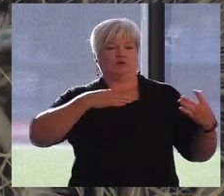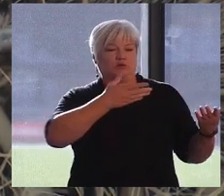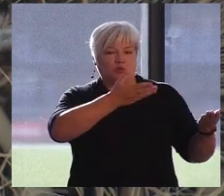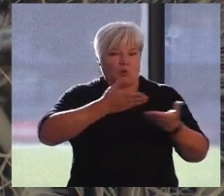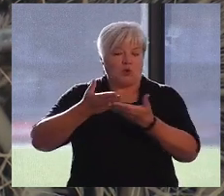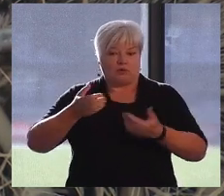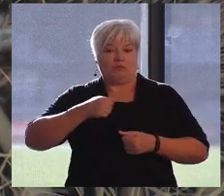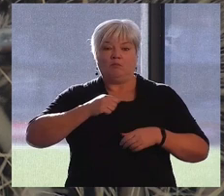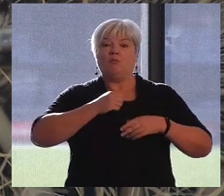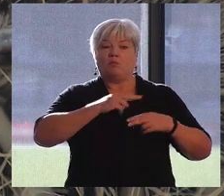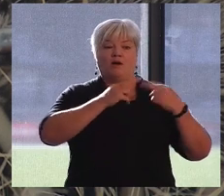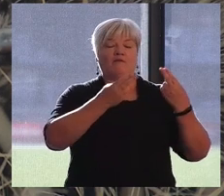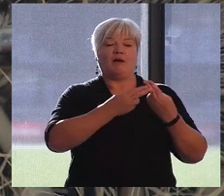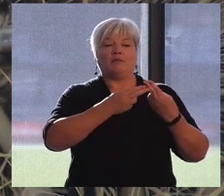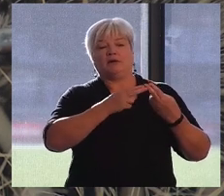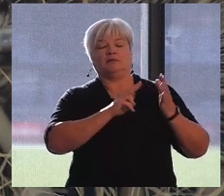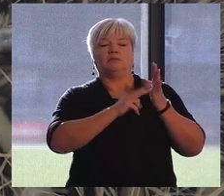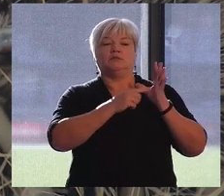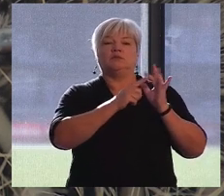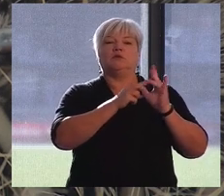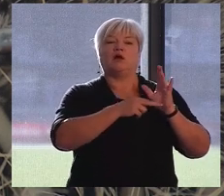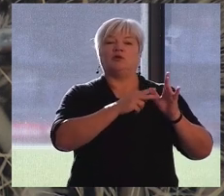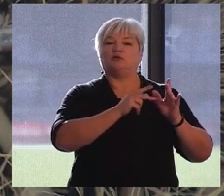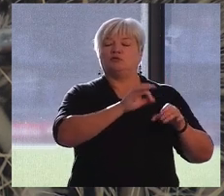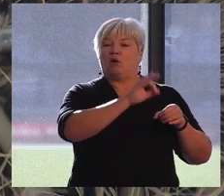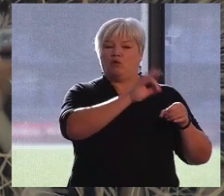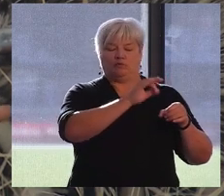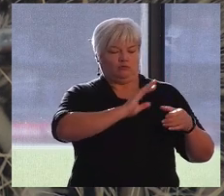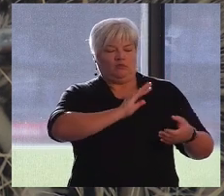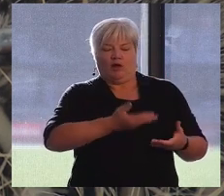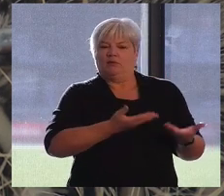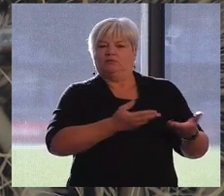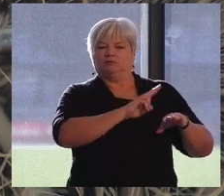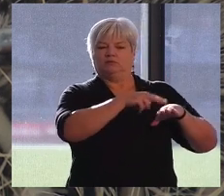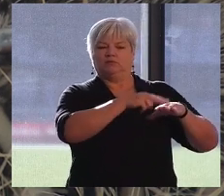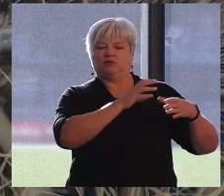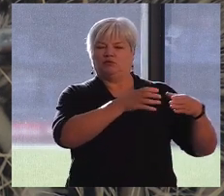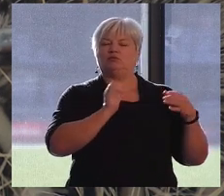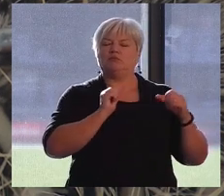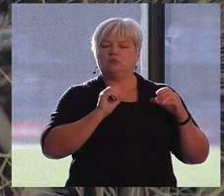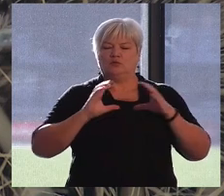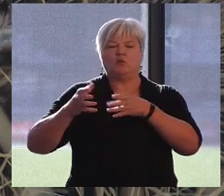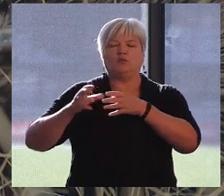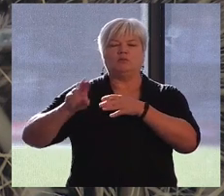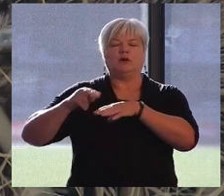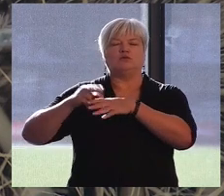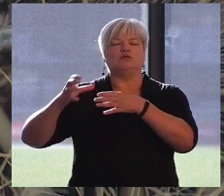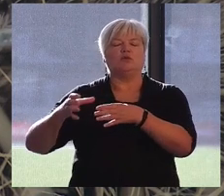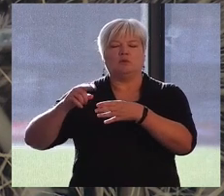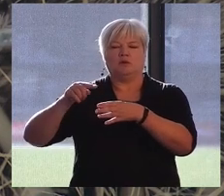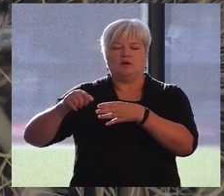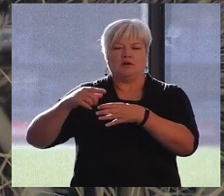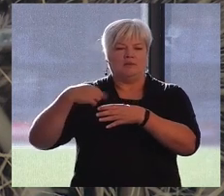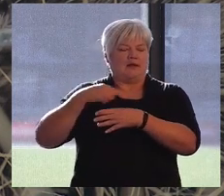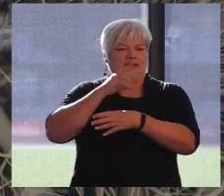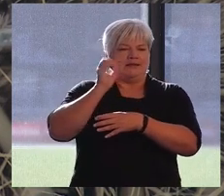and that had instilled in me this sense that everyone wants the best for our country, no matter who you vote for. Like, you have to assume